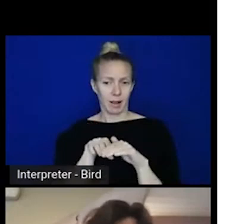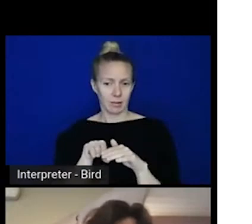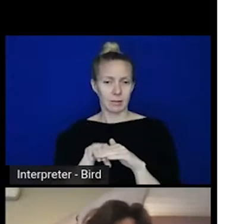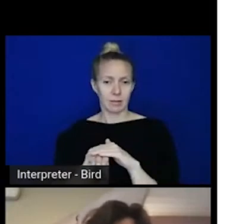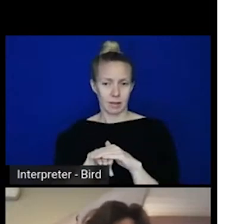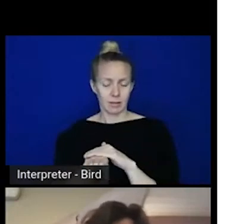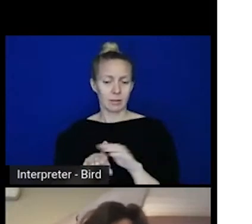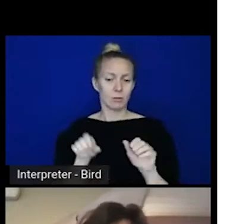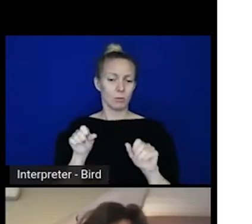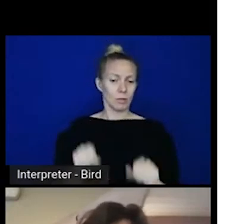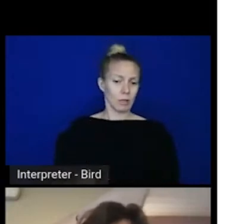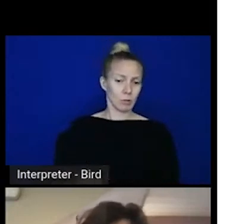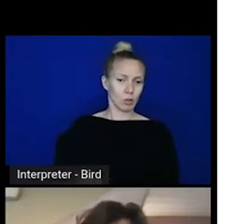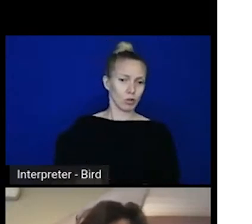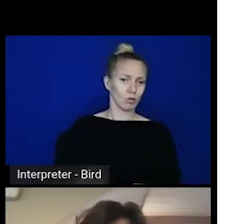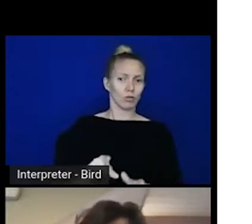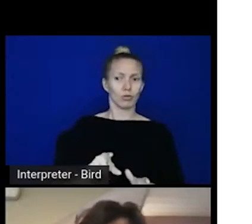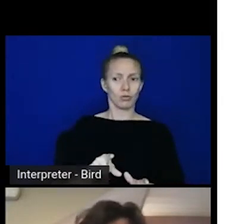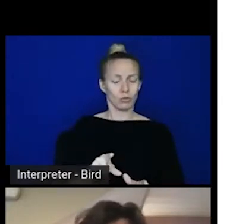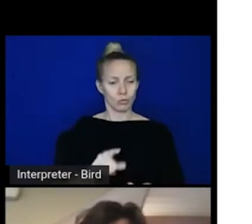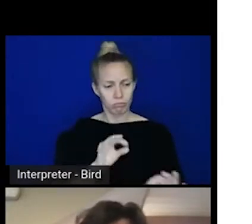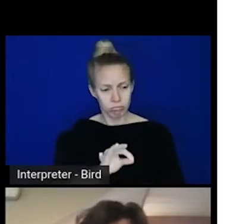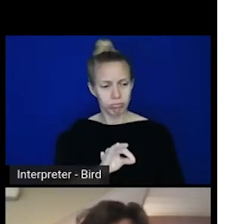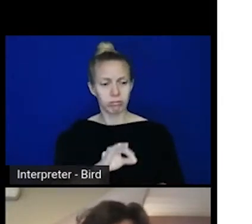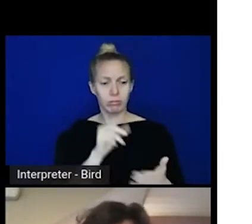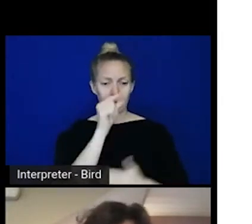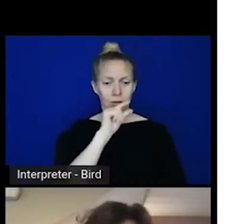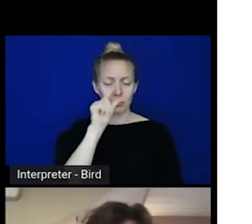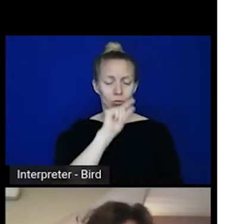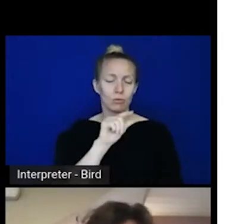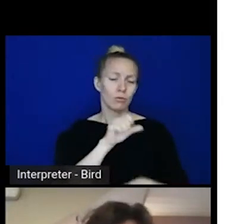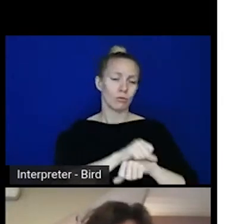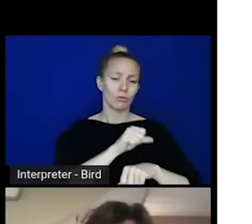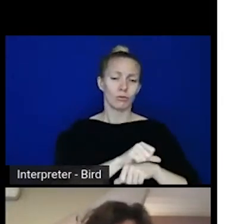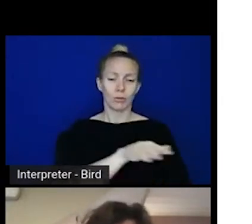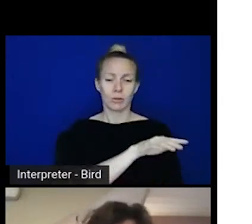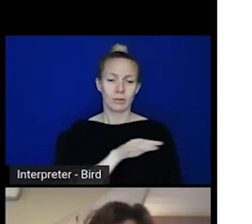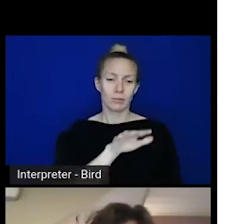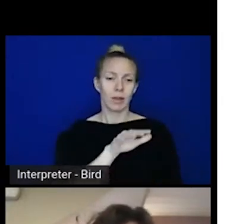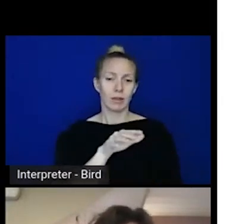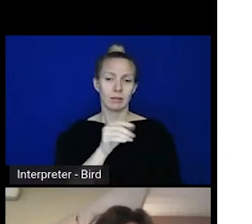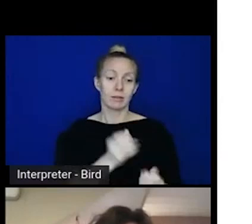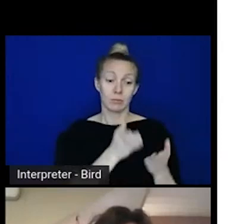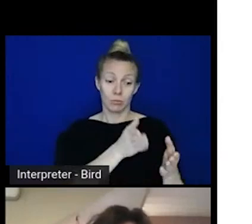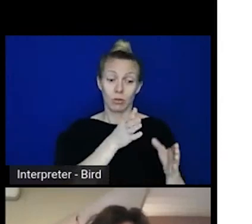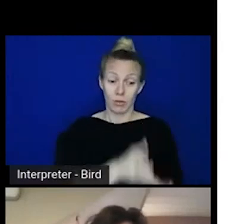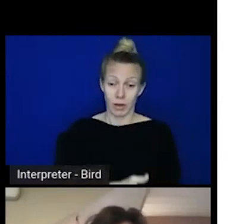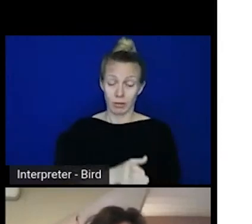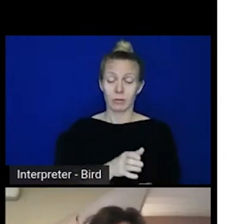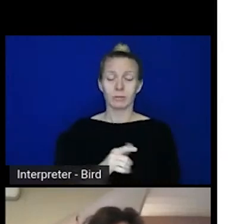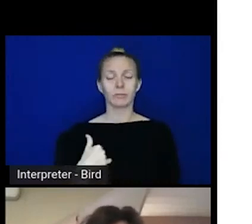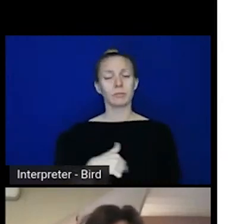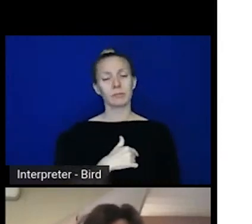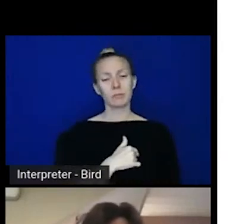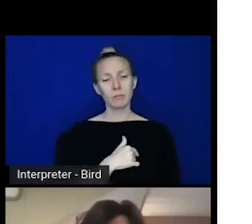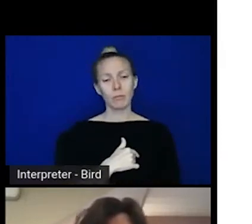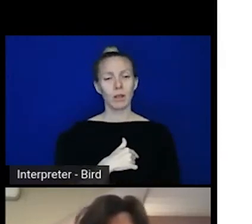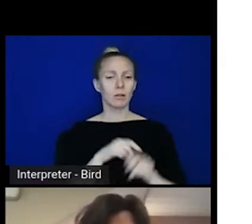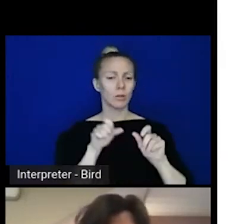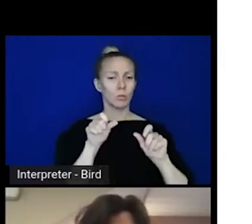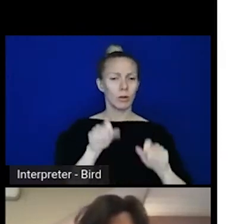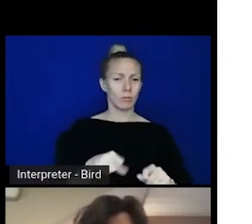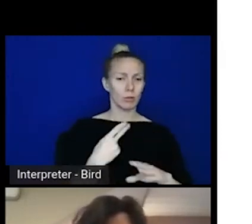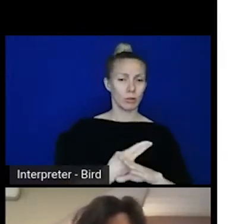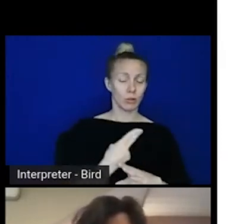Google Workspace provider in our module, and we were able to use this